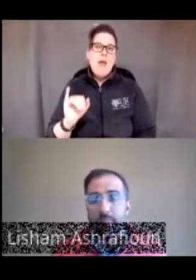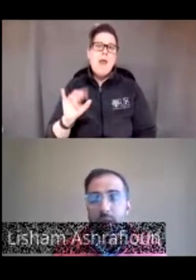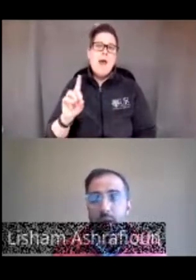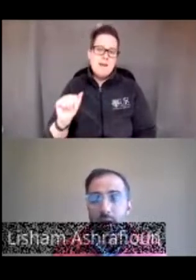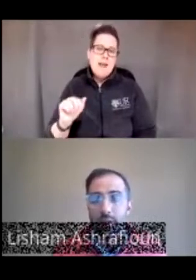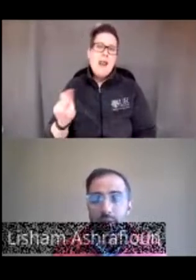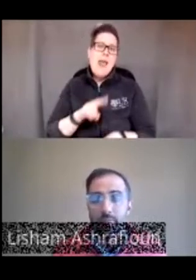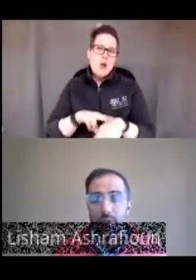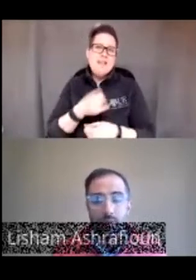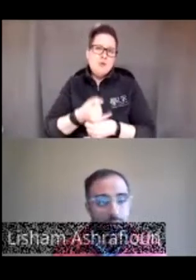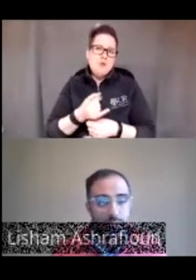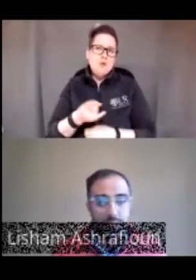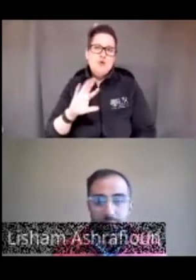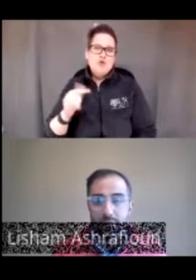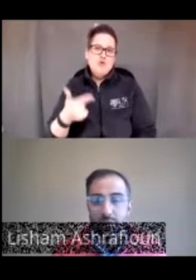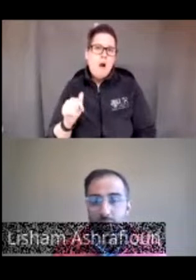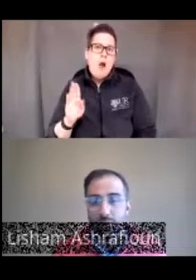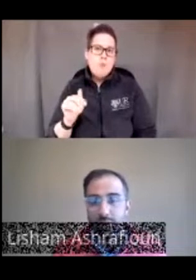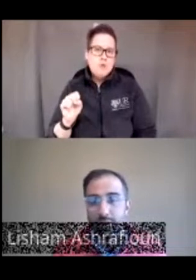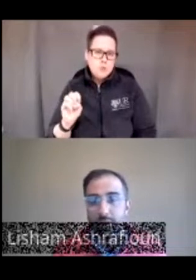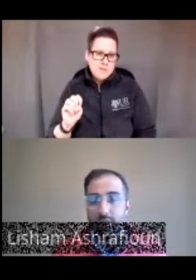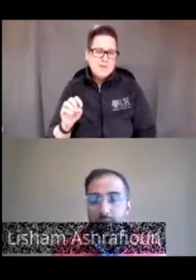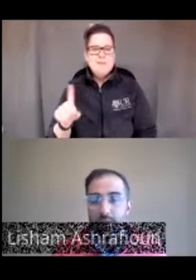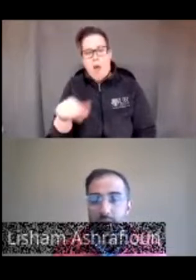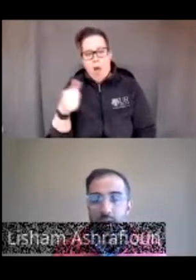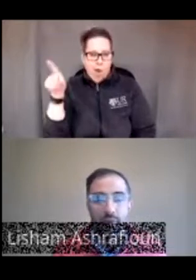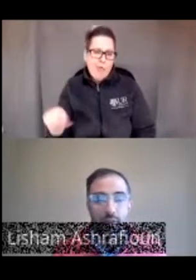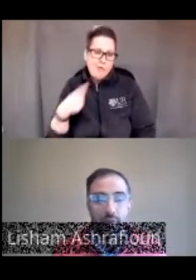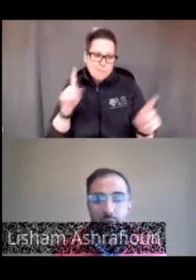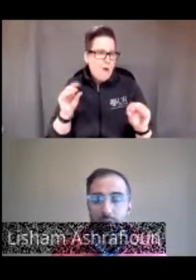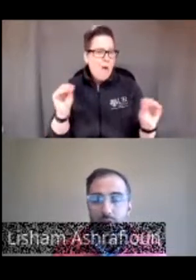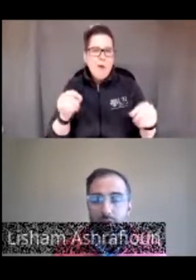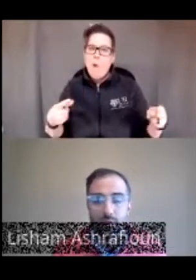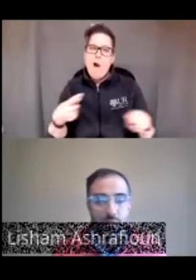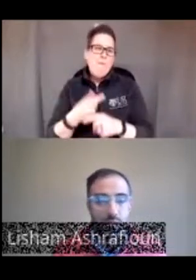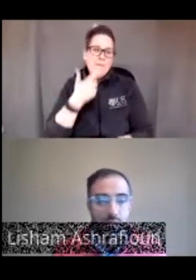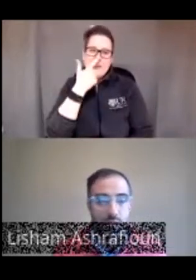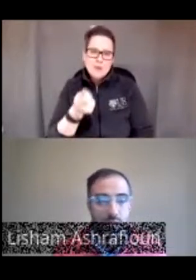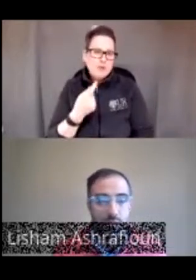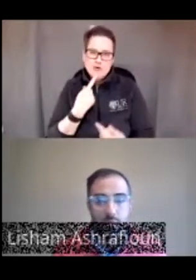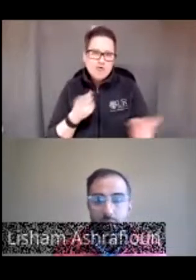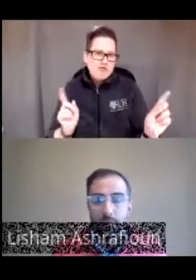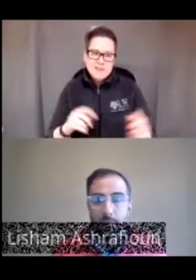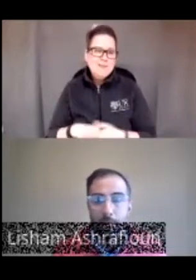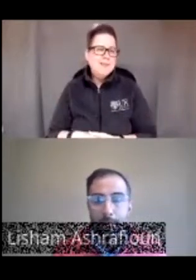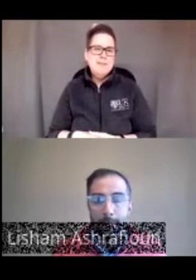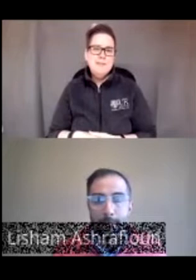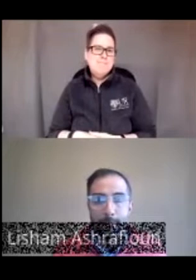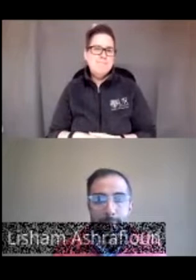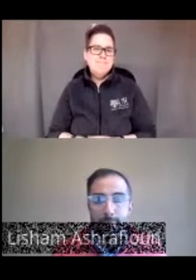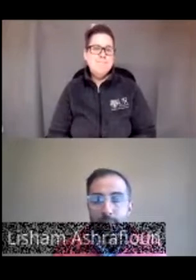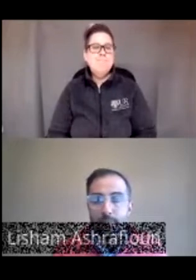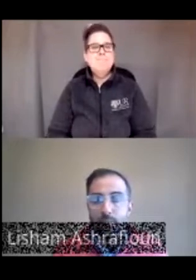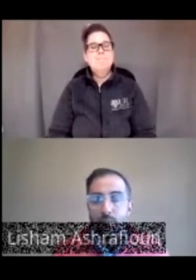NIDA. And then, other standard disclosures here. I don't have any conflicts of interest to disclose.